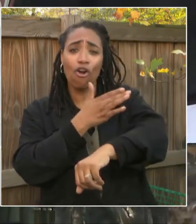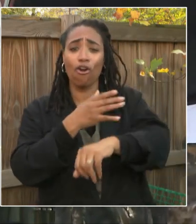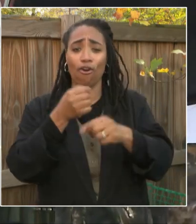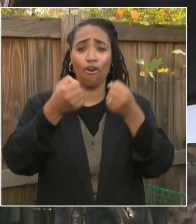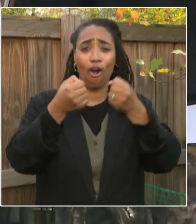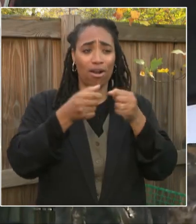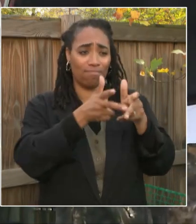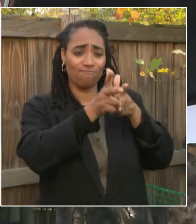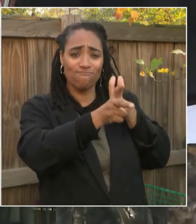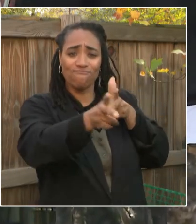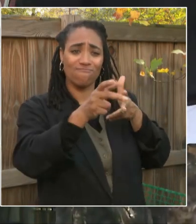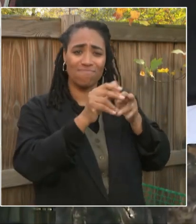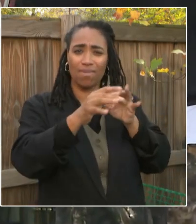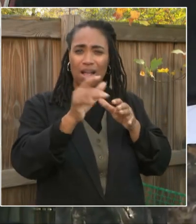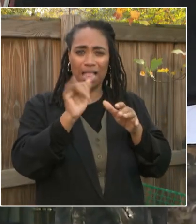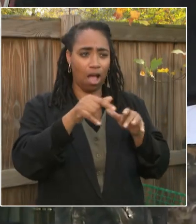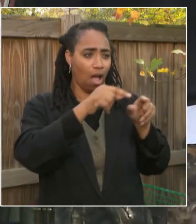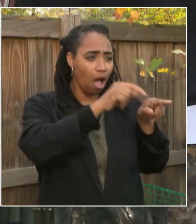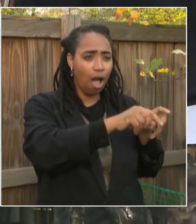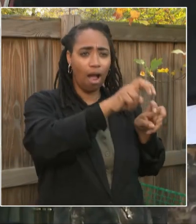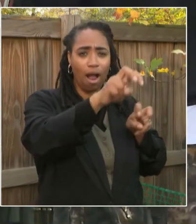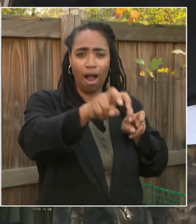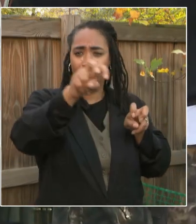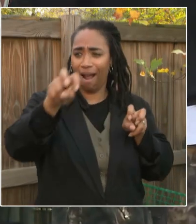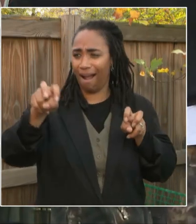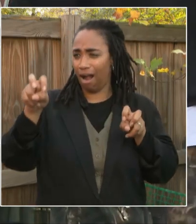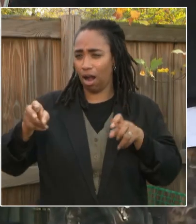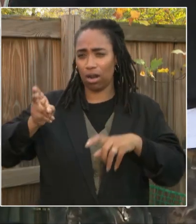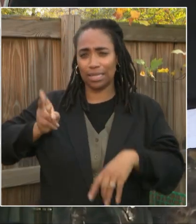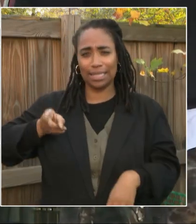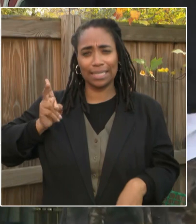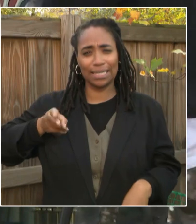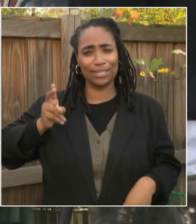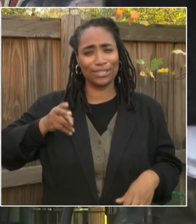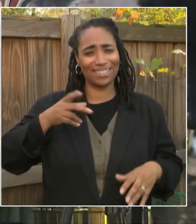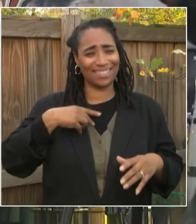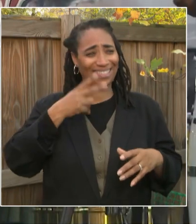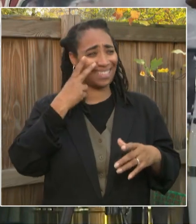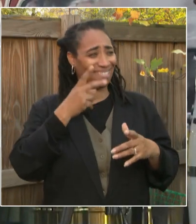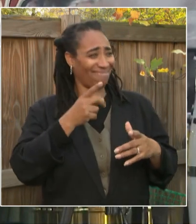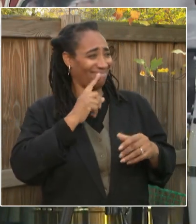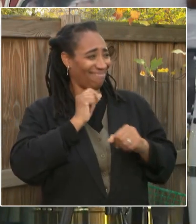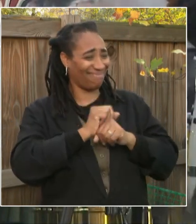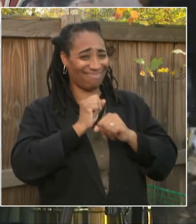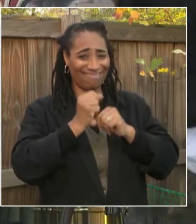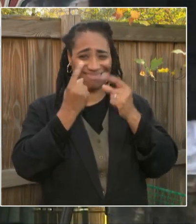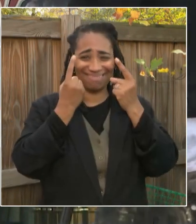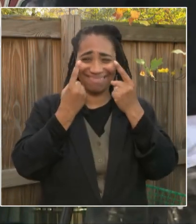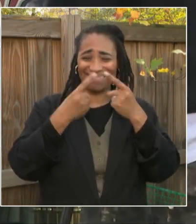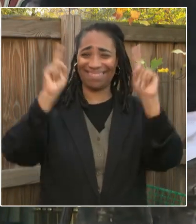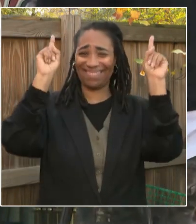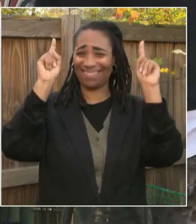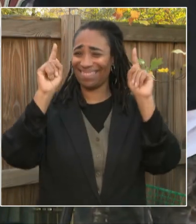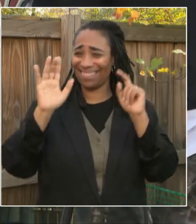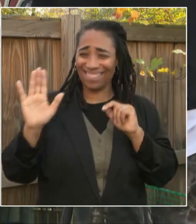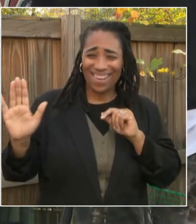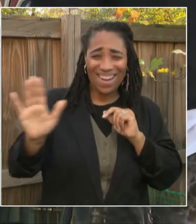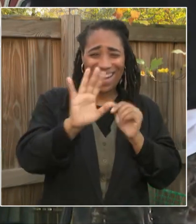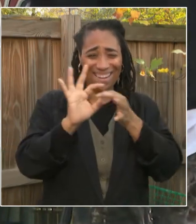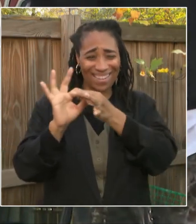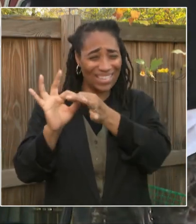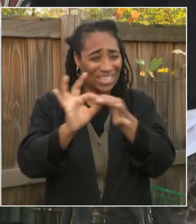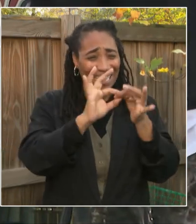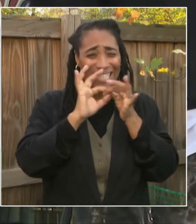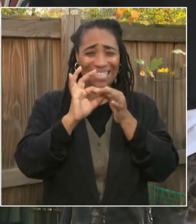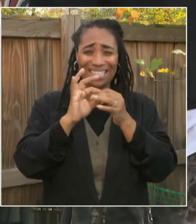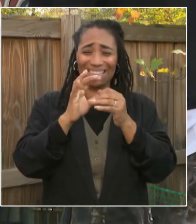victory, and it's a call to action to continue to stay united, to work together, and to honor our city and our music, not just because of the